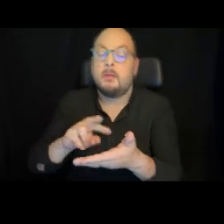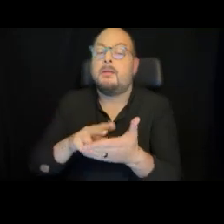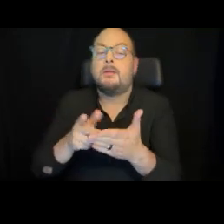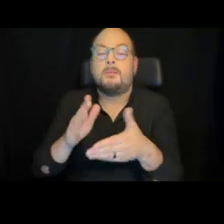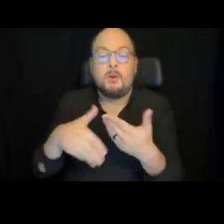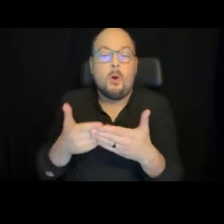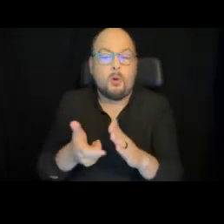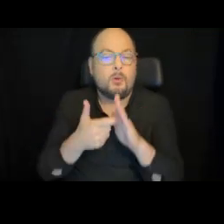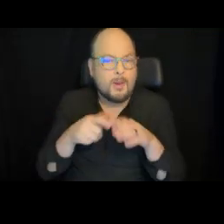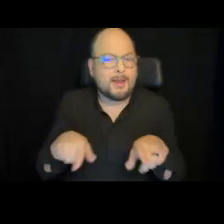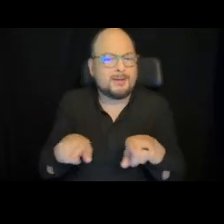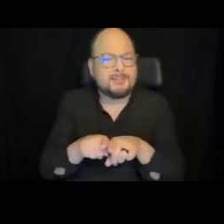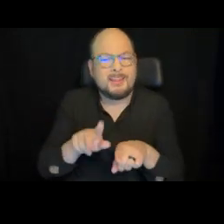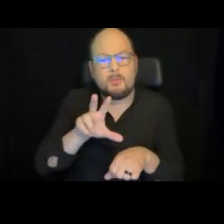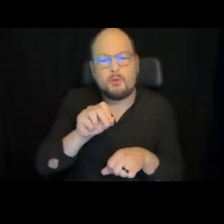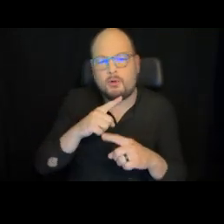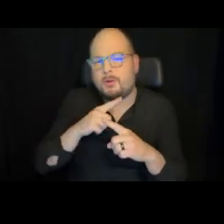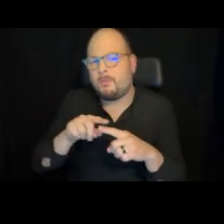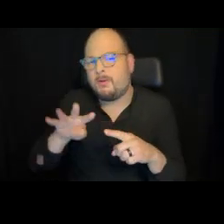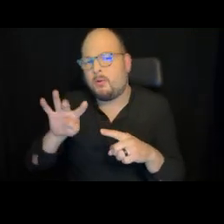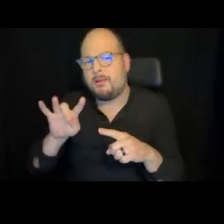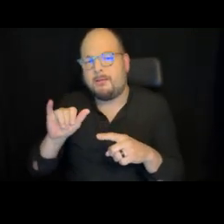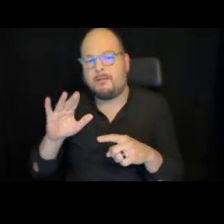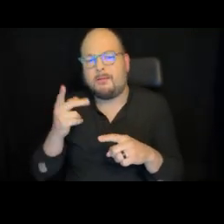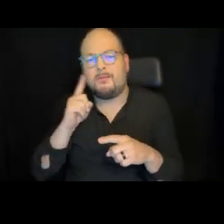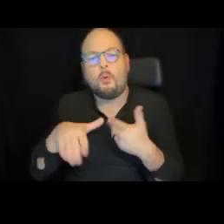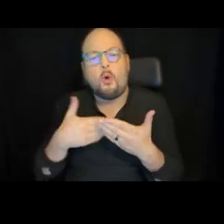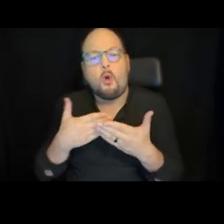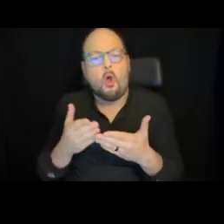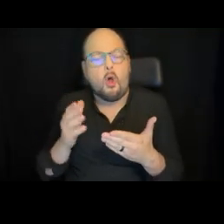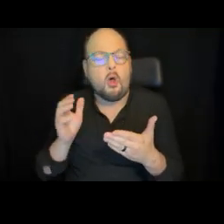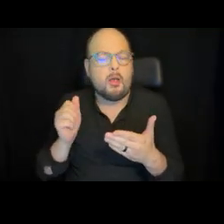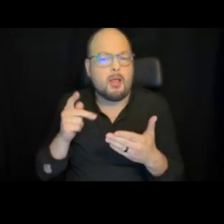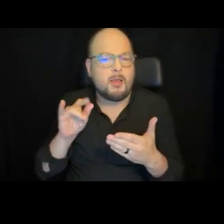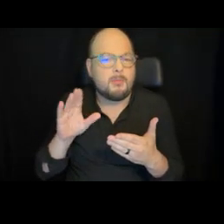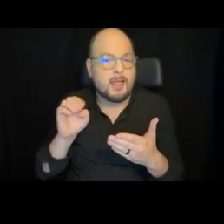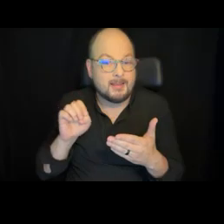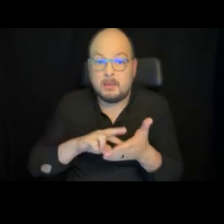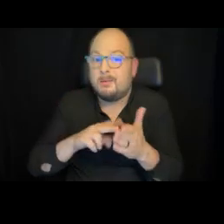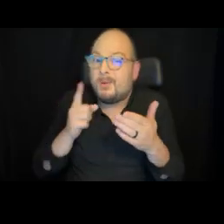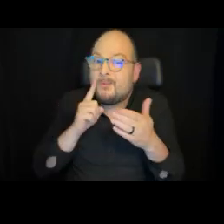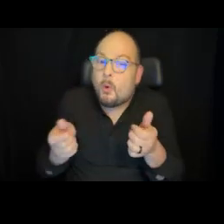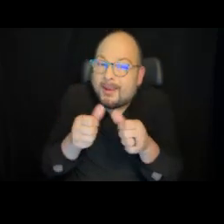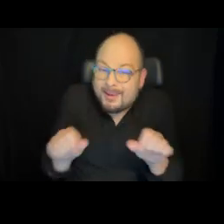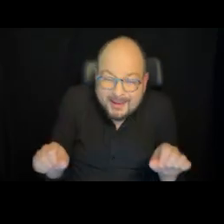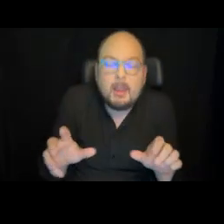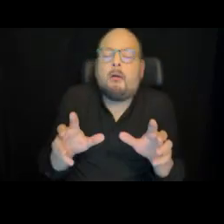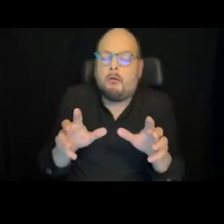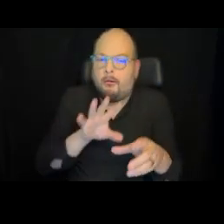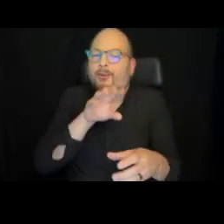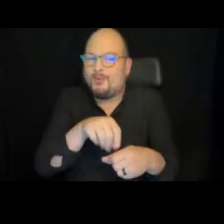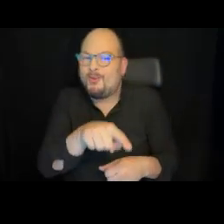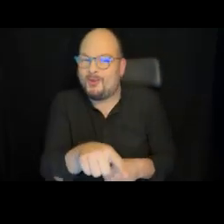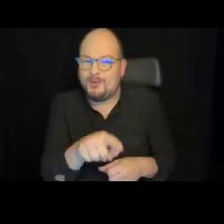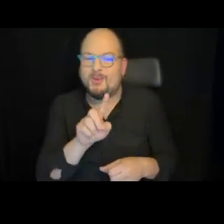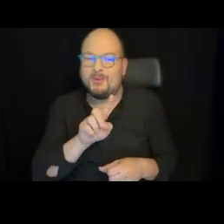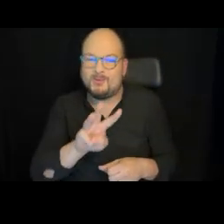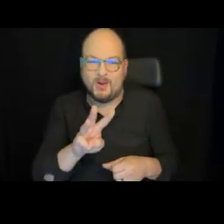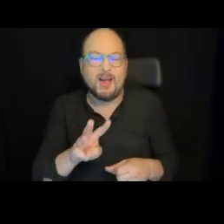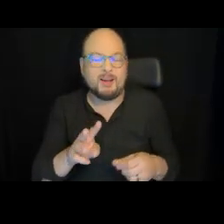by 48-inch clear floor space at all appliances, including the dishwasher. Certain kitchen configurations